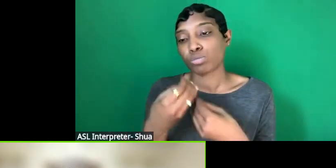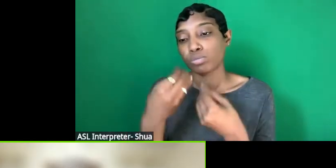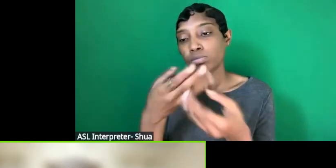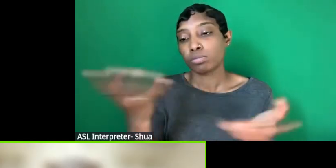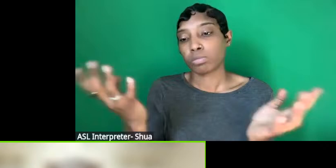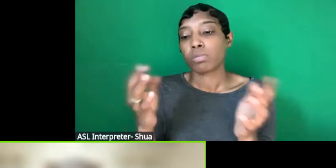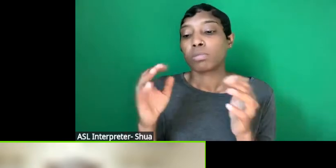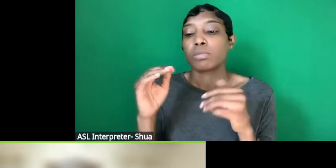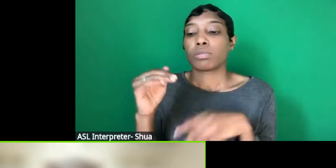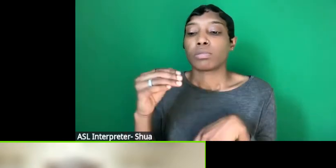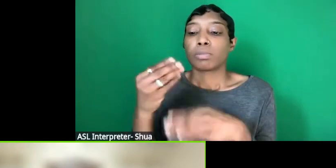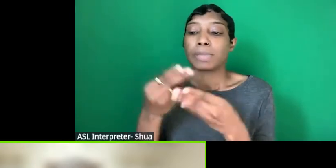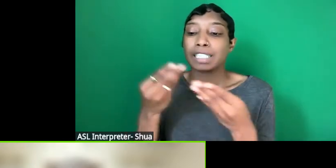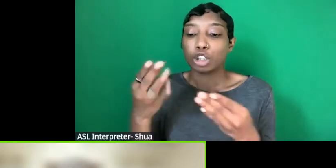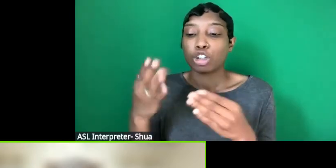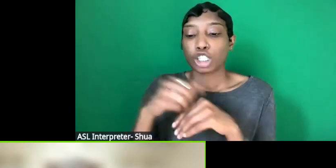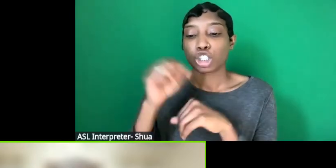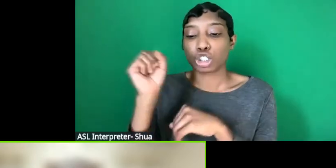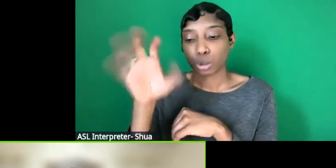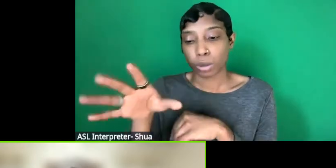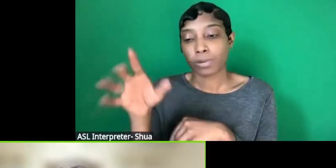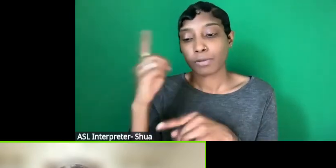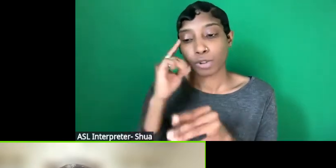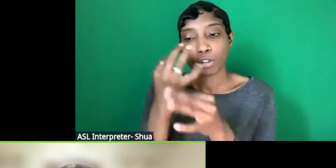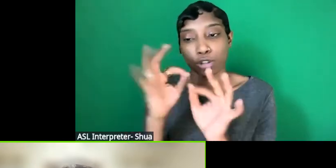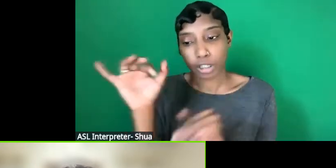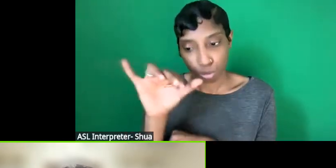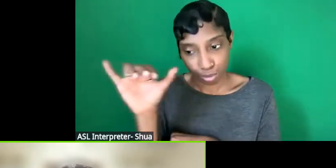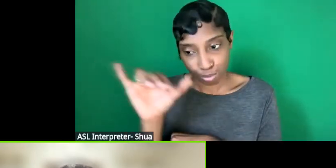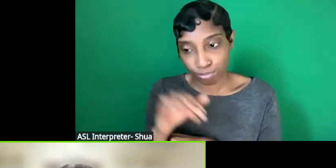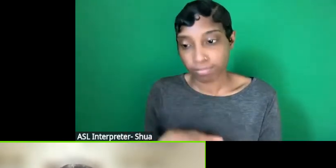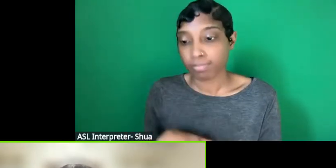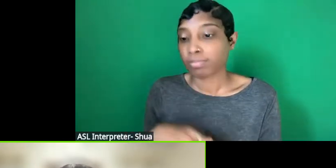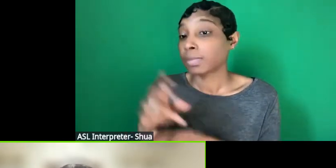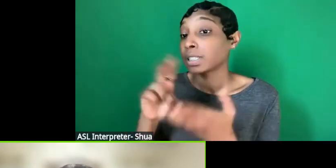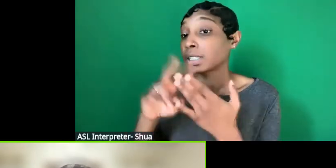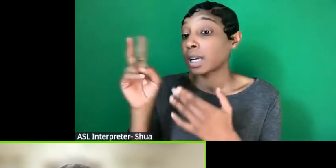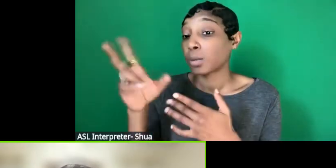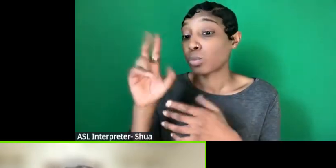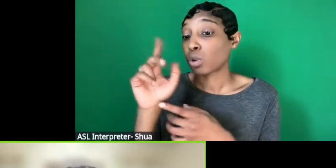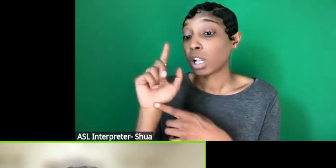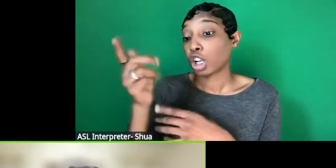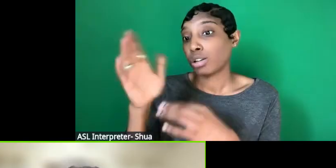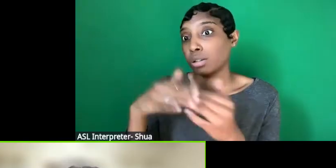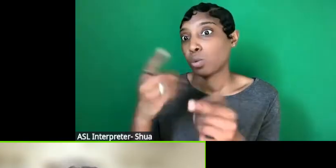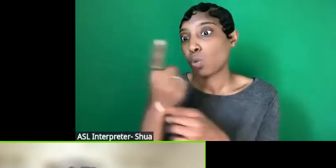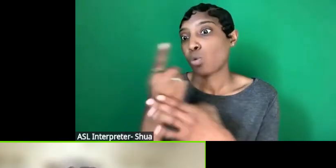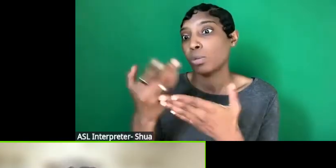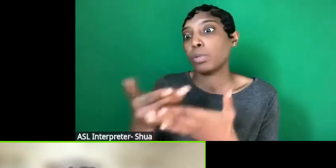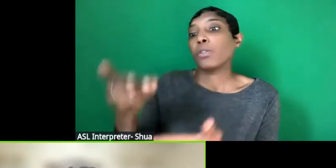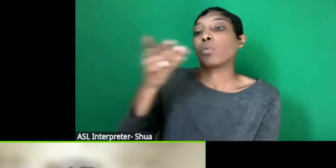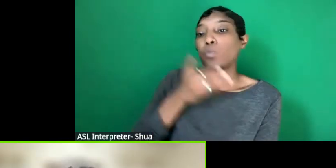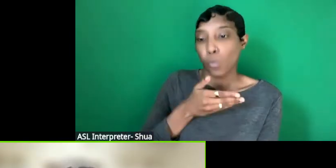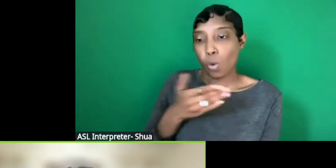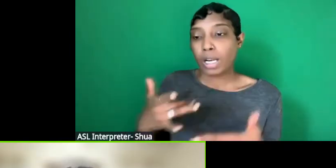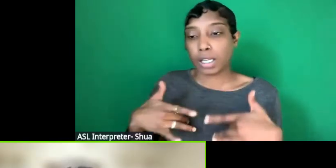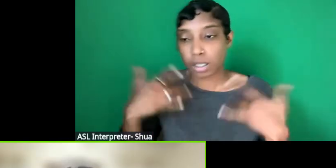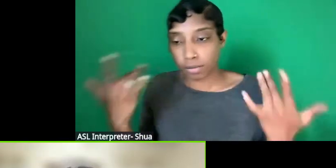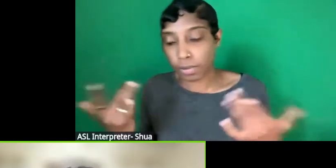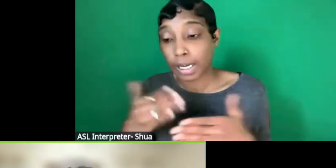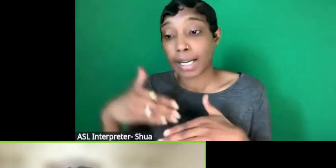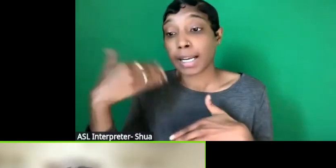free as well, as long as you sign up no later than a week prior to the event. So please definitely sign up. Our next